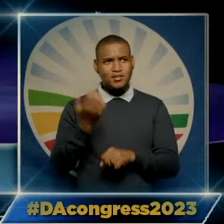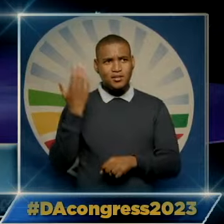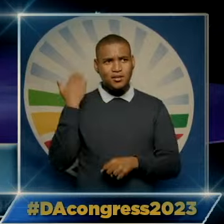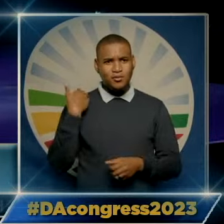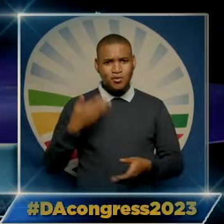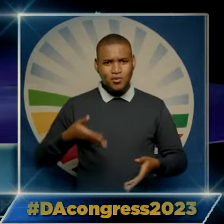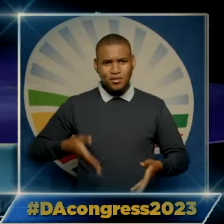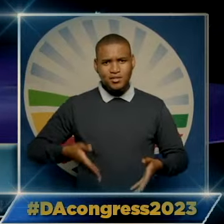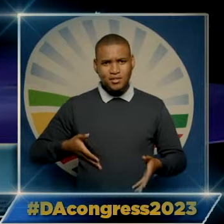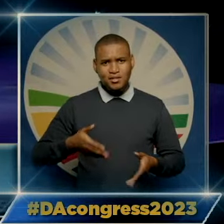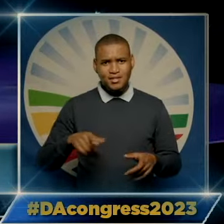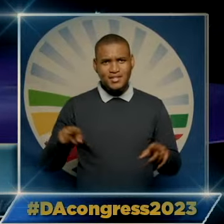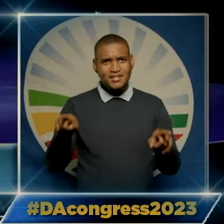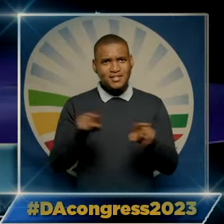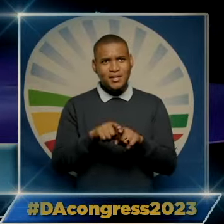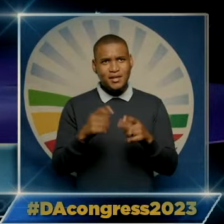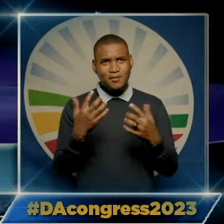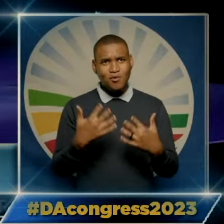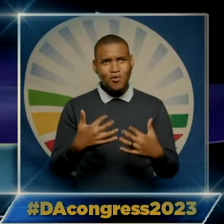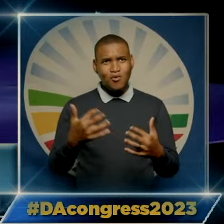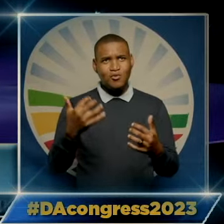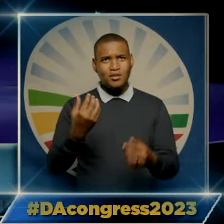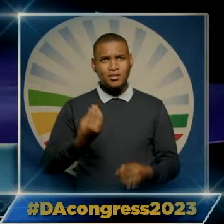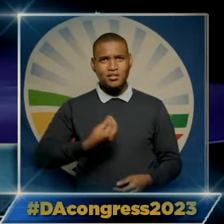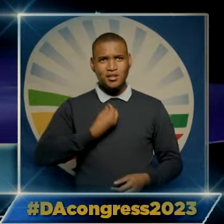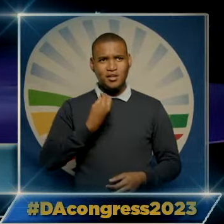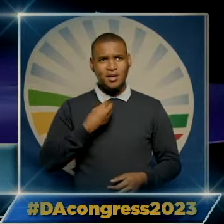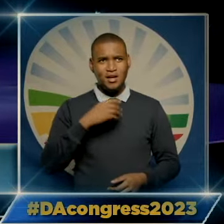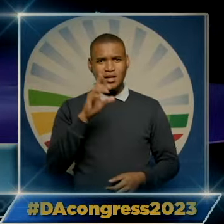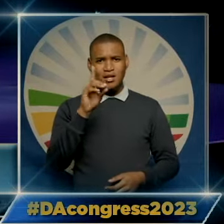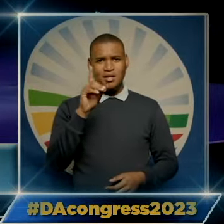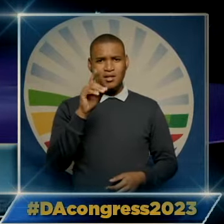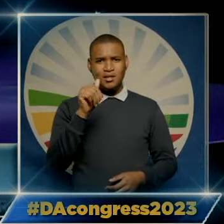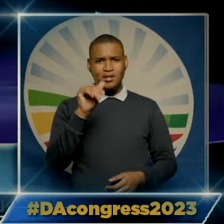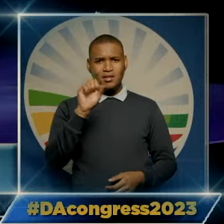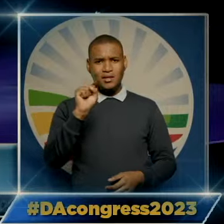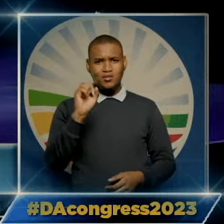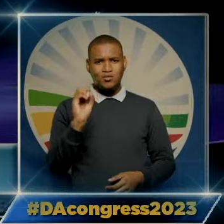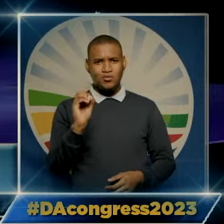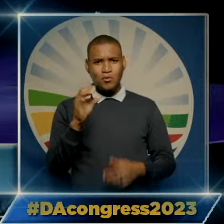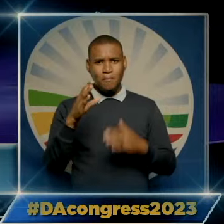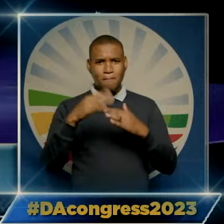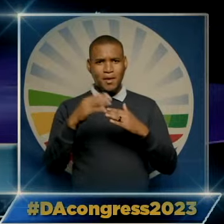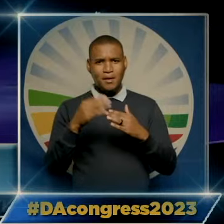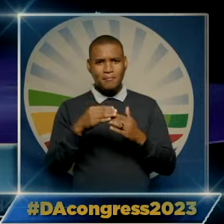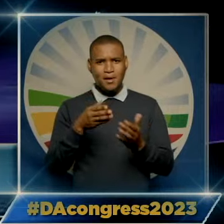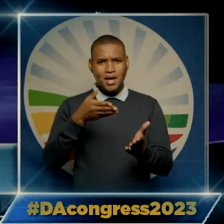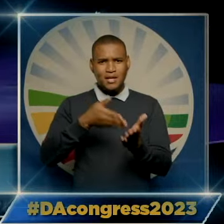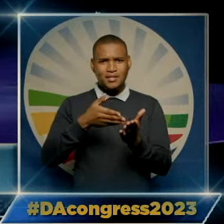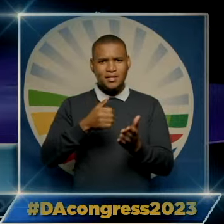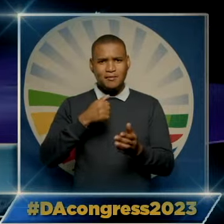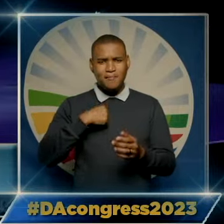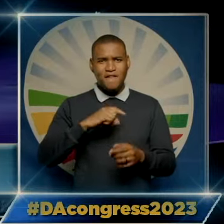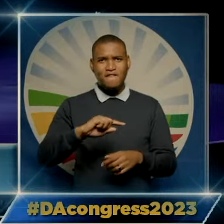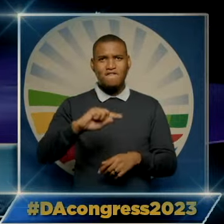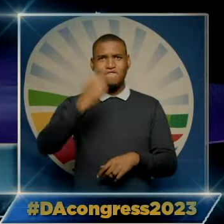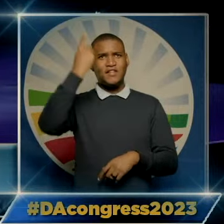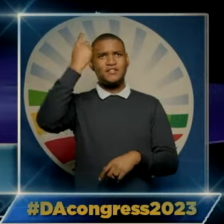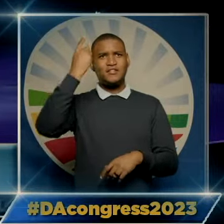same hall as a young DASO member, fresh out of school, attending my very first DA